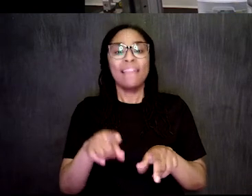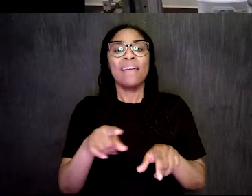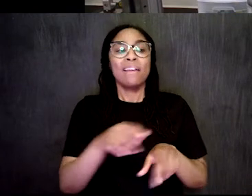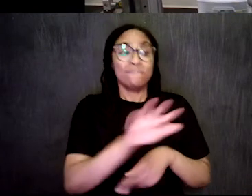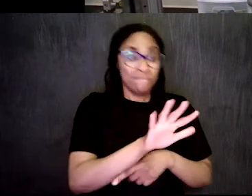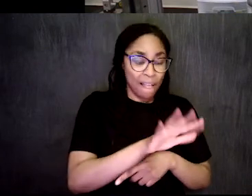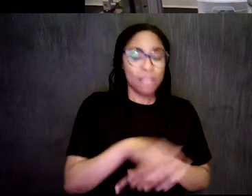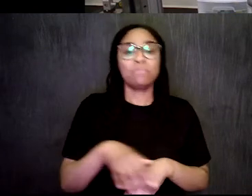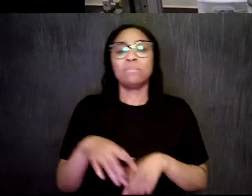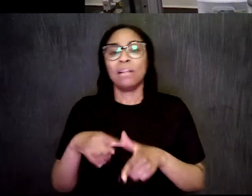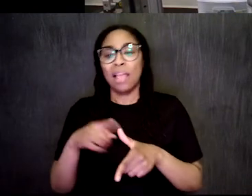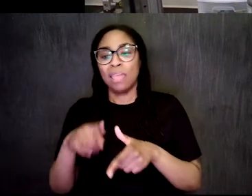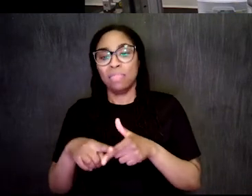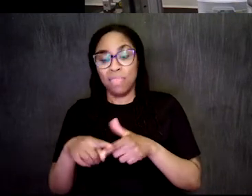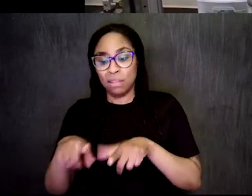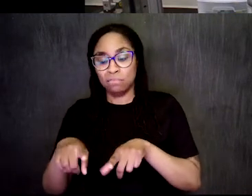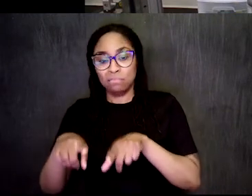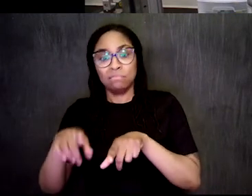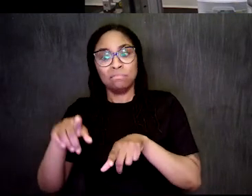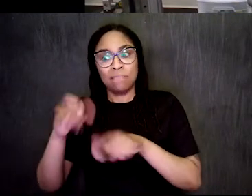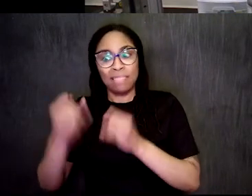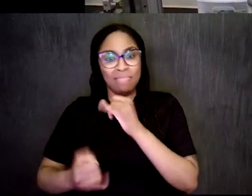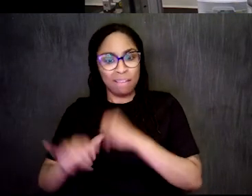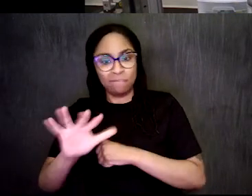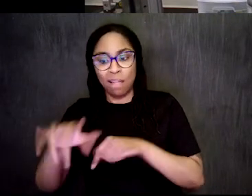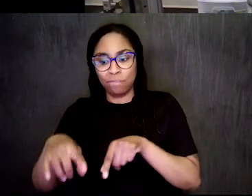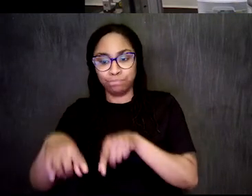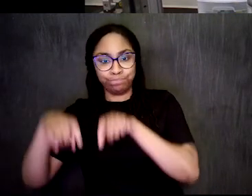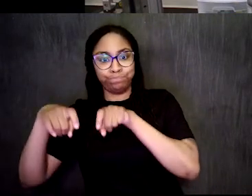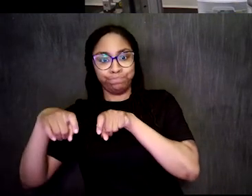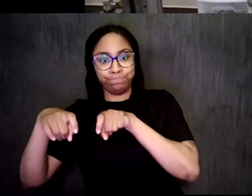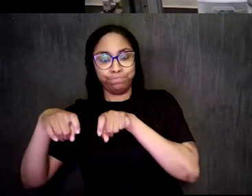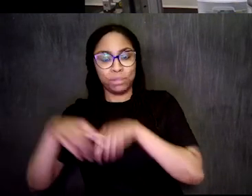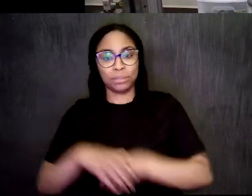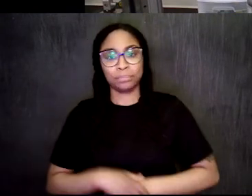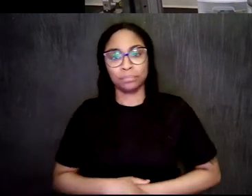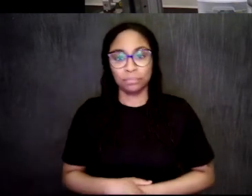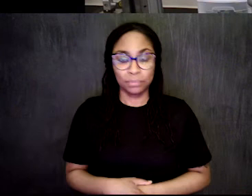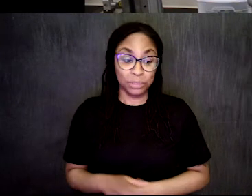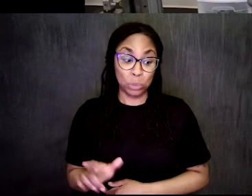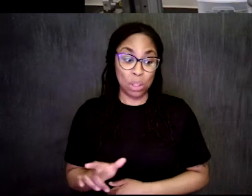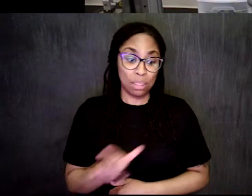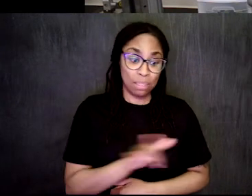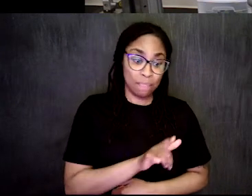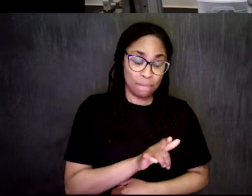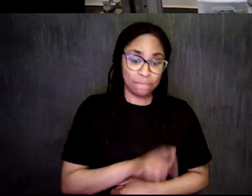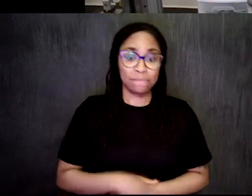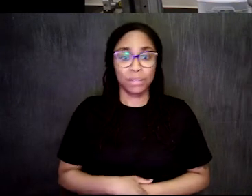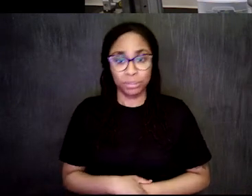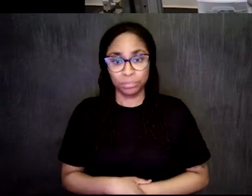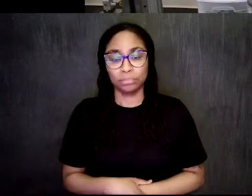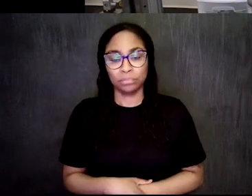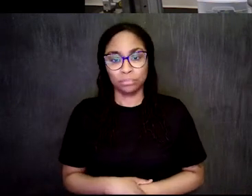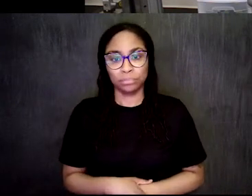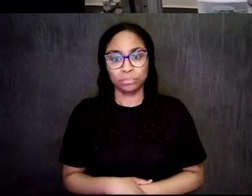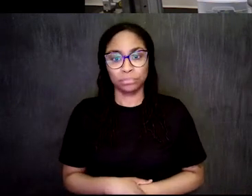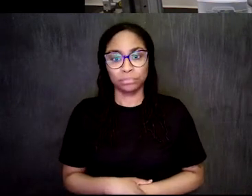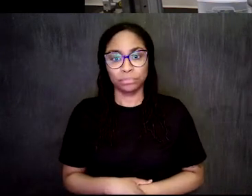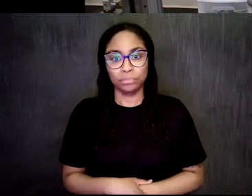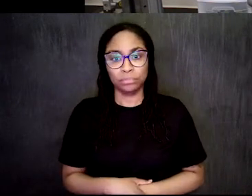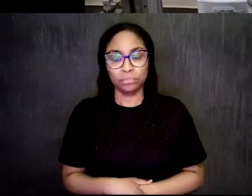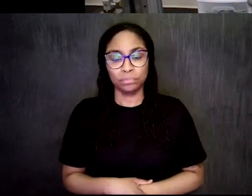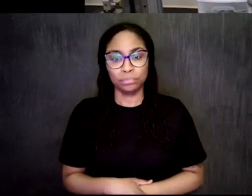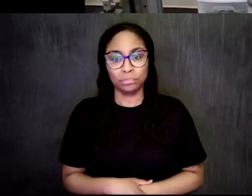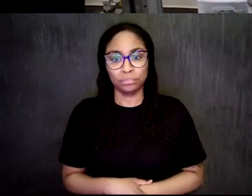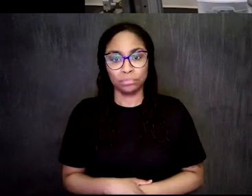the legs straight, and then I'll finish up the last 5 repetitions with the knees bent. So we're going to start rotating to the left, so you're going to reach your right